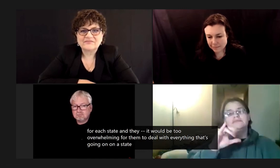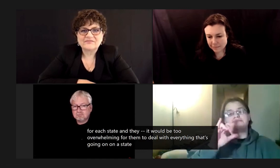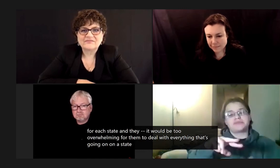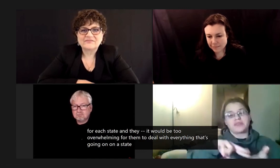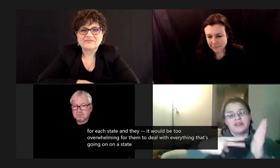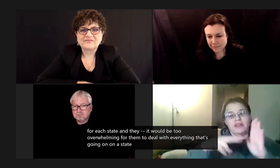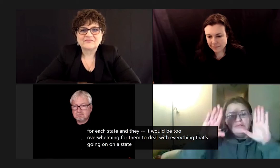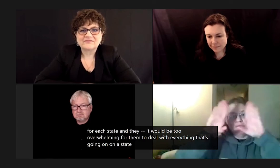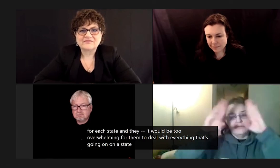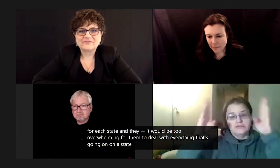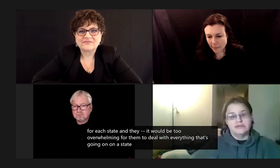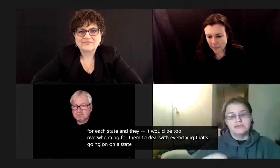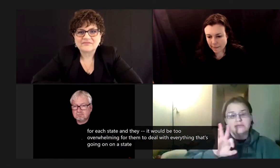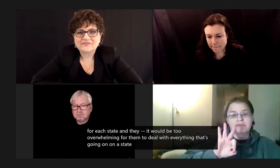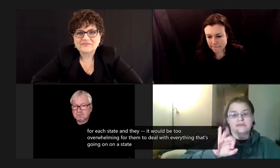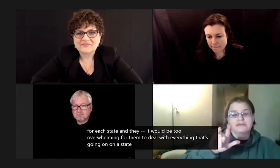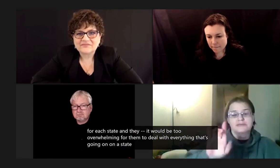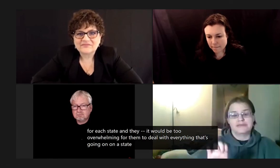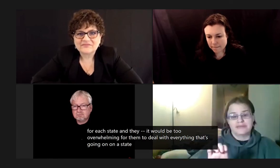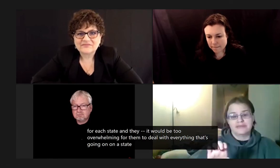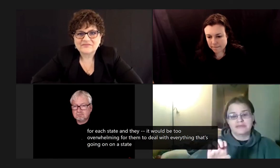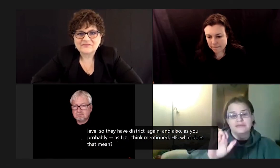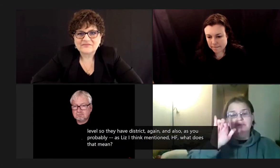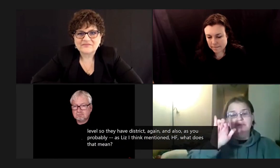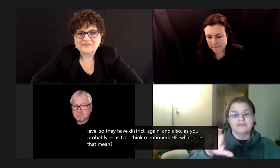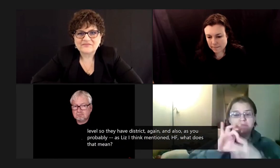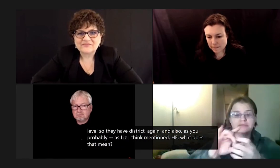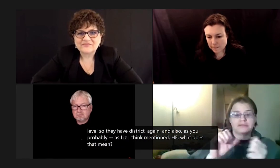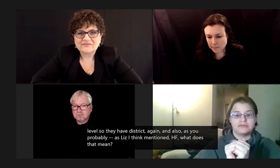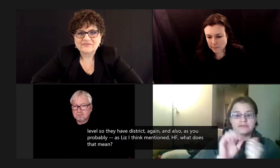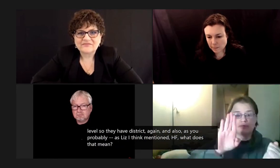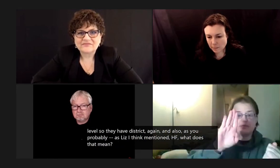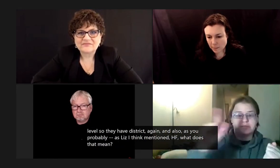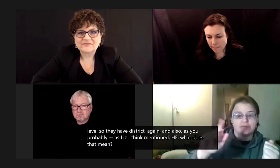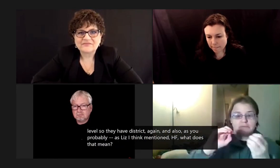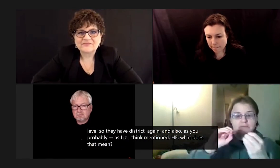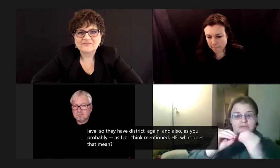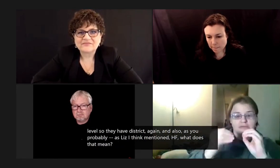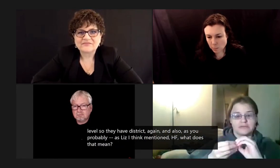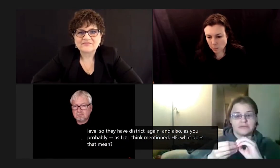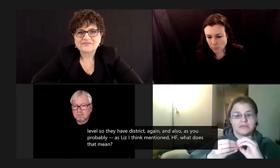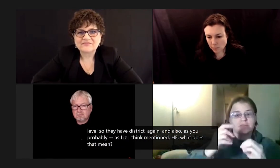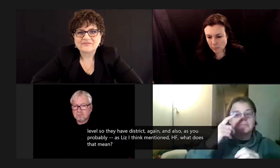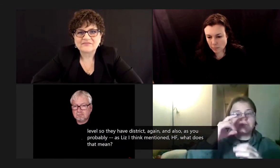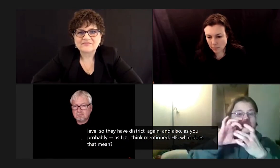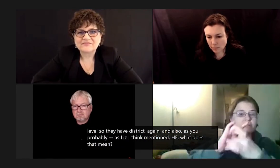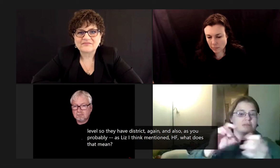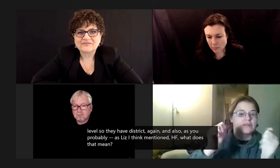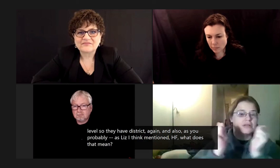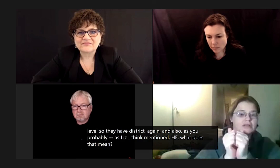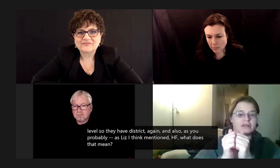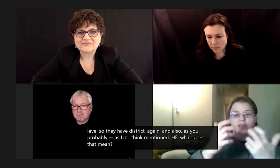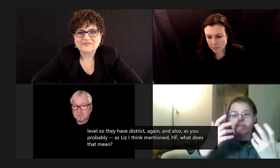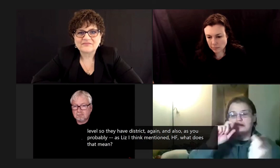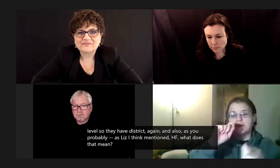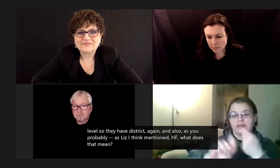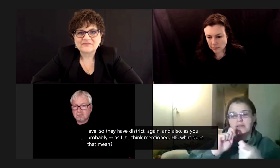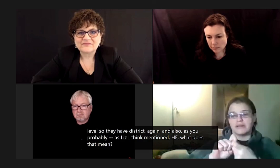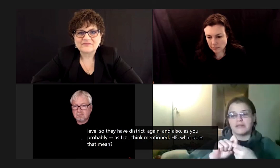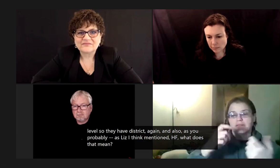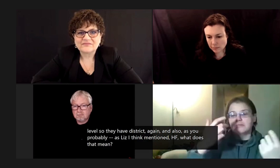does that mean? It actually means House file. And that's important before every bill that